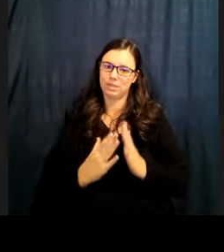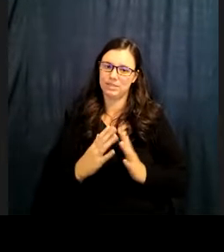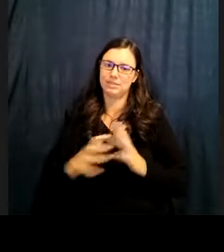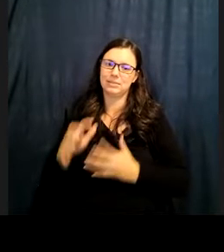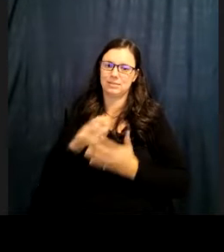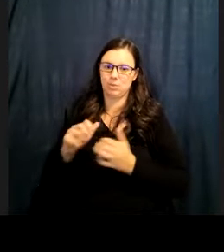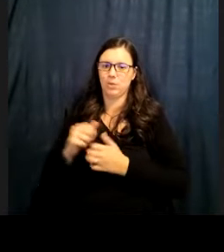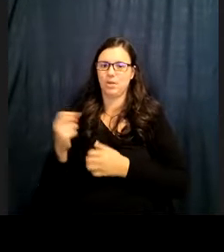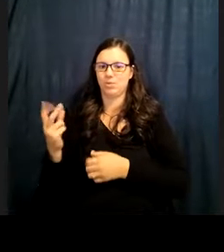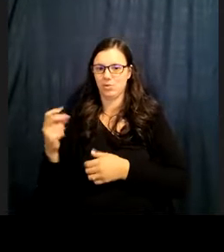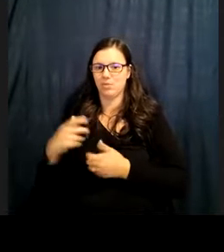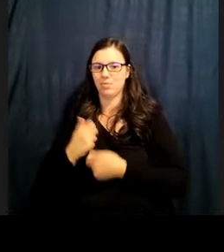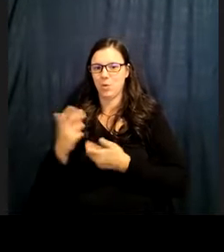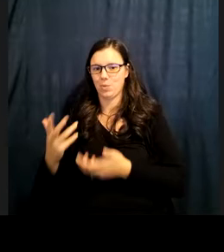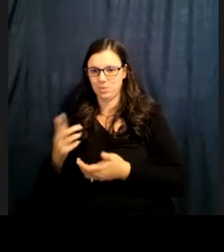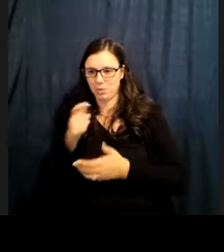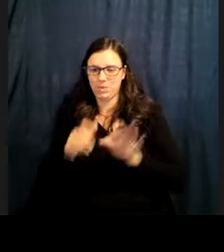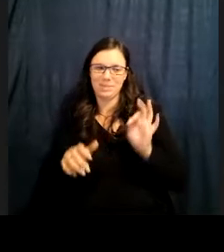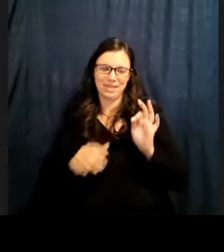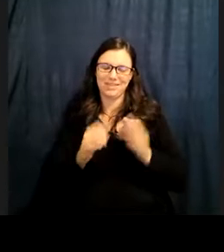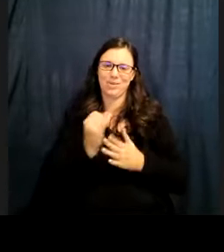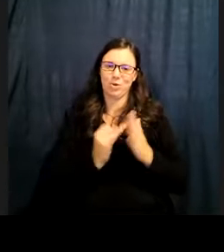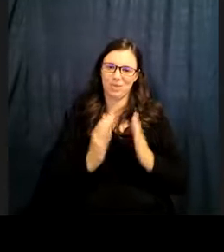dozen poets who chose the artists.